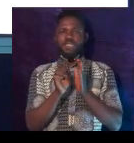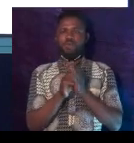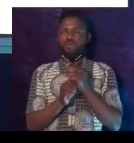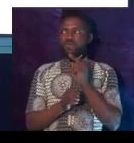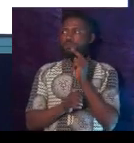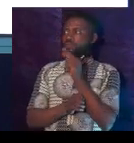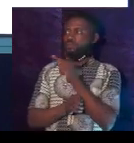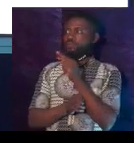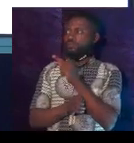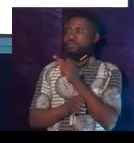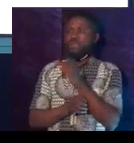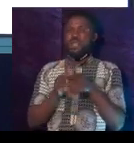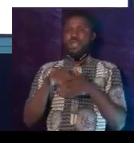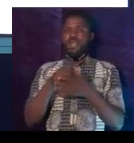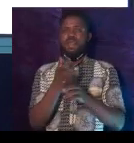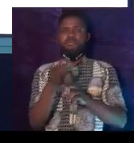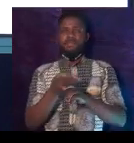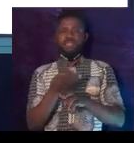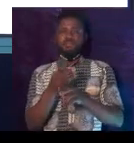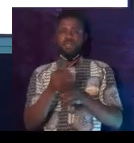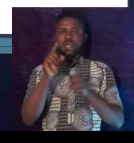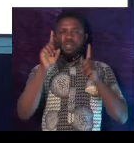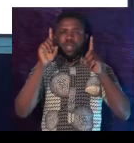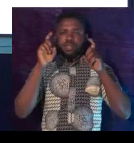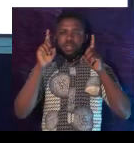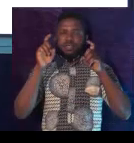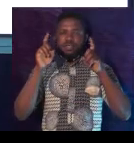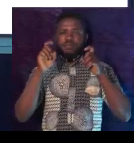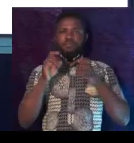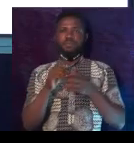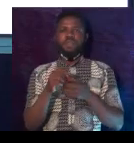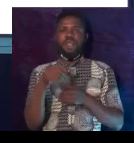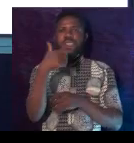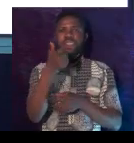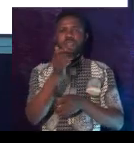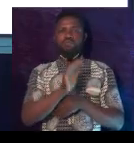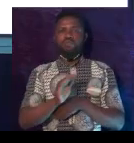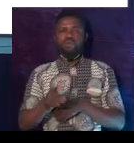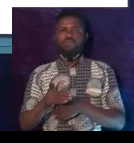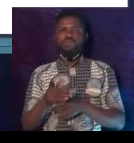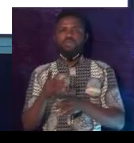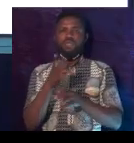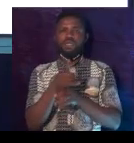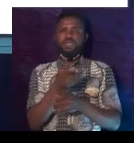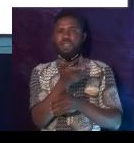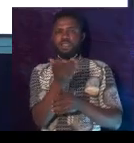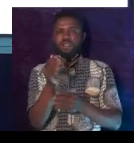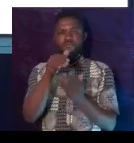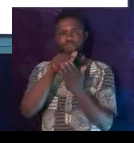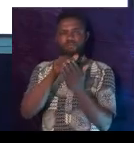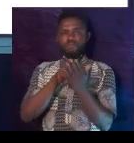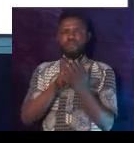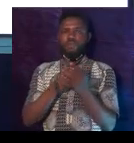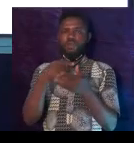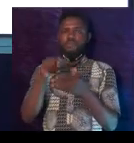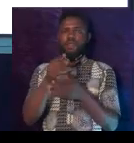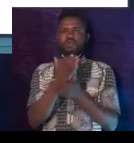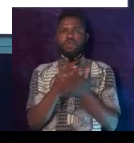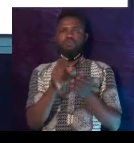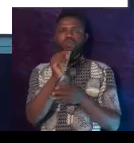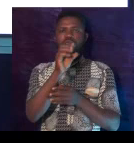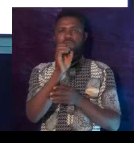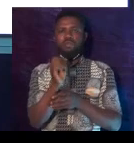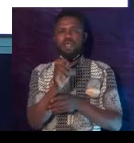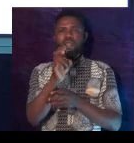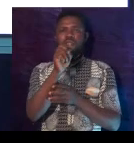some examples. In a mathematics test, 10 pupils scored the following marks. So you have somebody